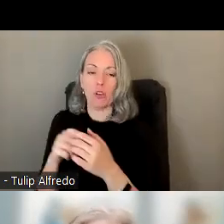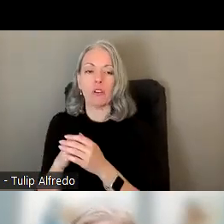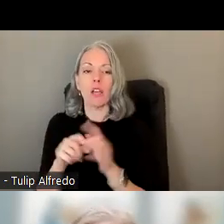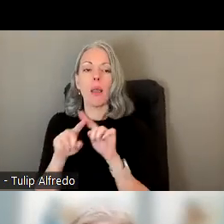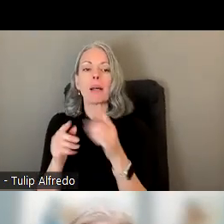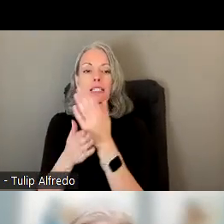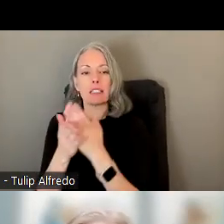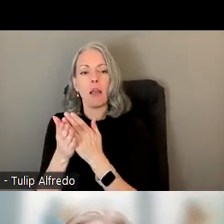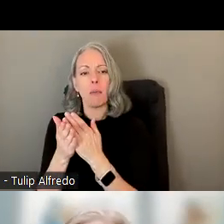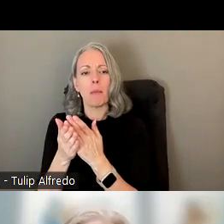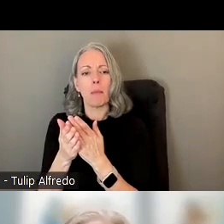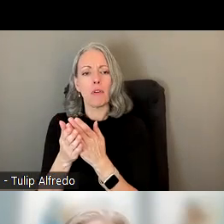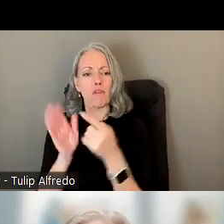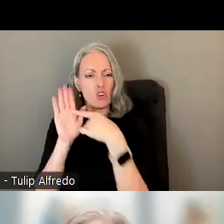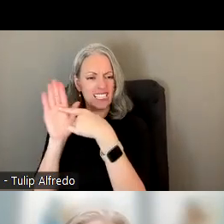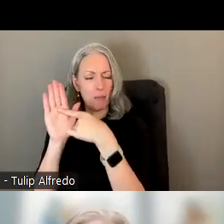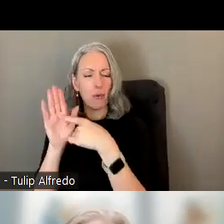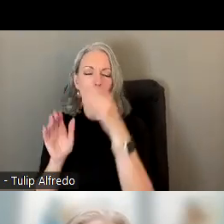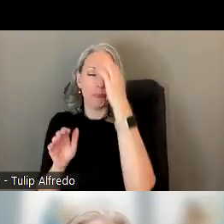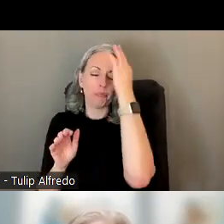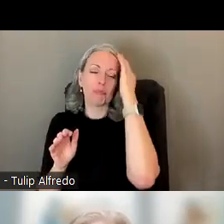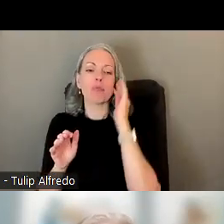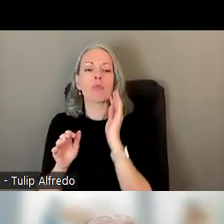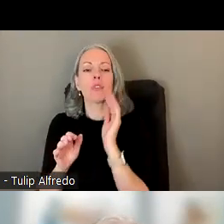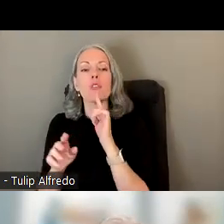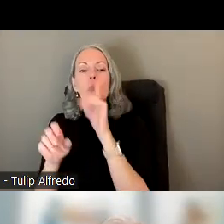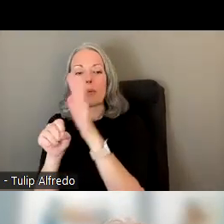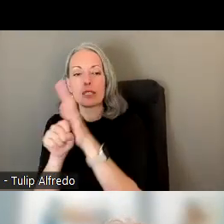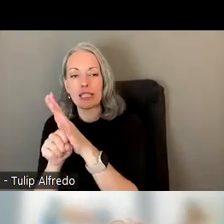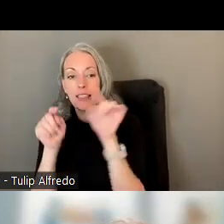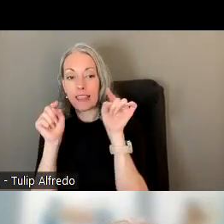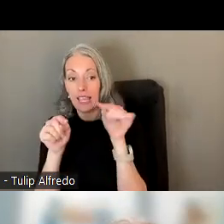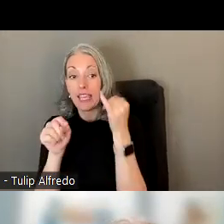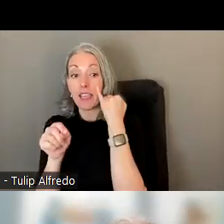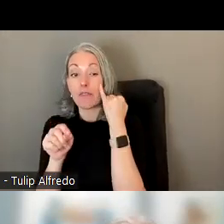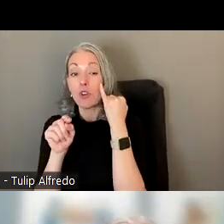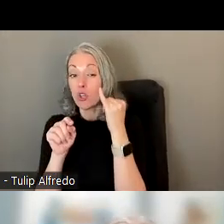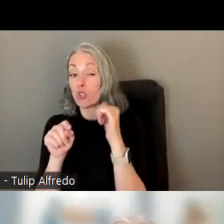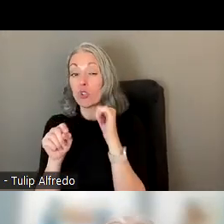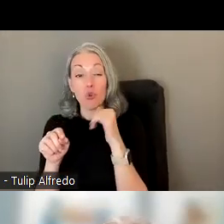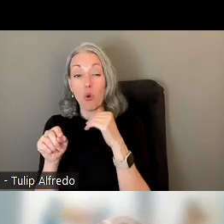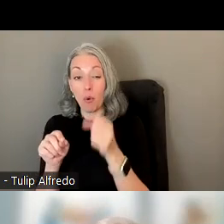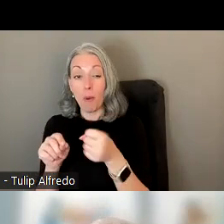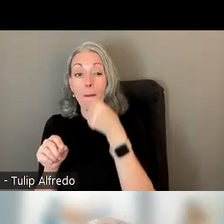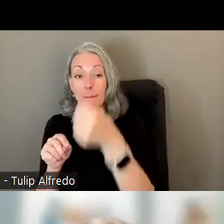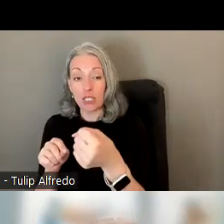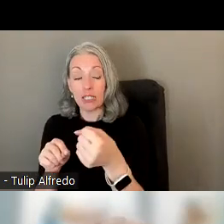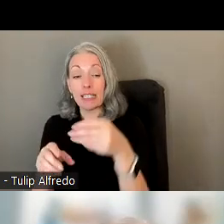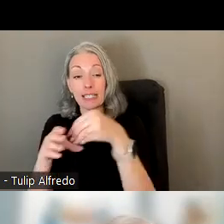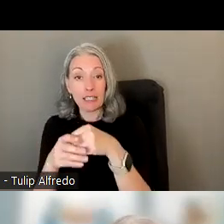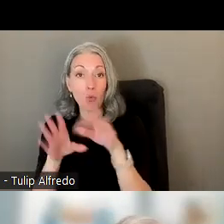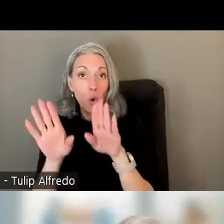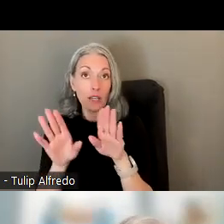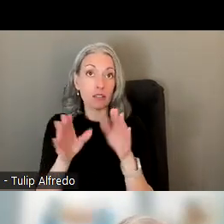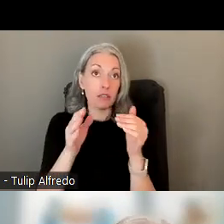some of what would be in this bill, for example, would be ensuring that if you don't place your loved one in facility A, you